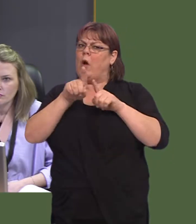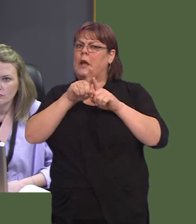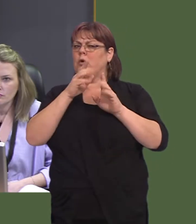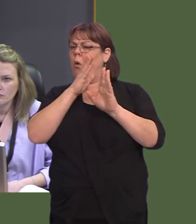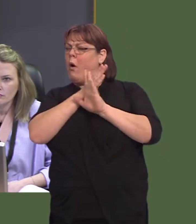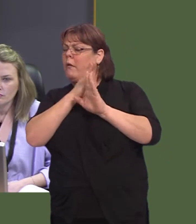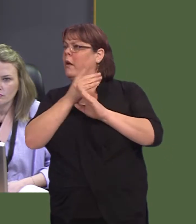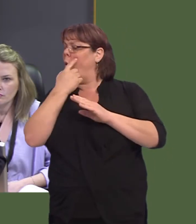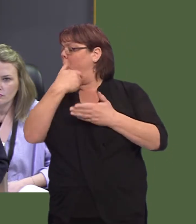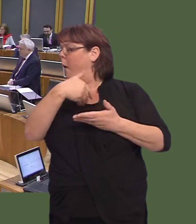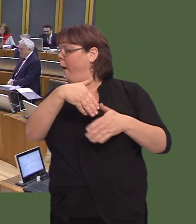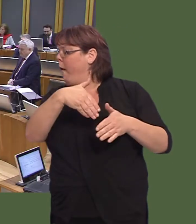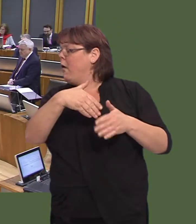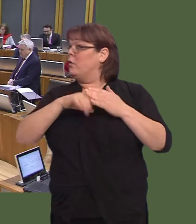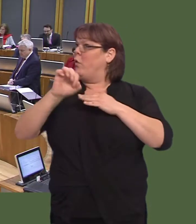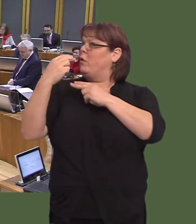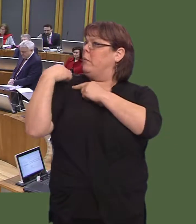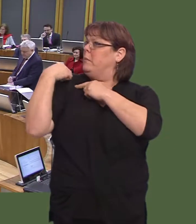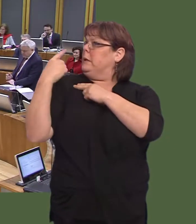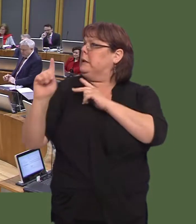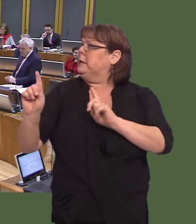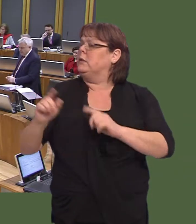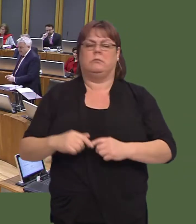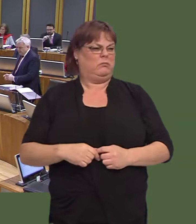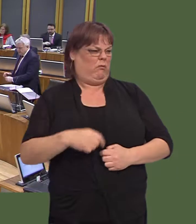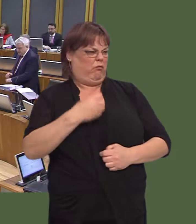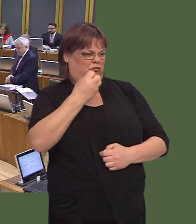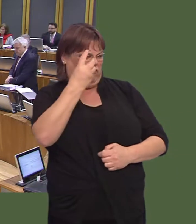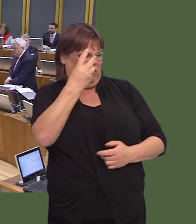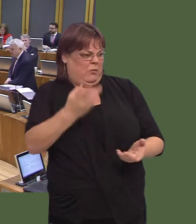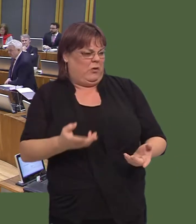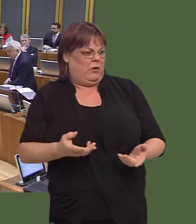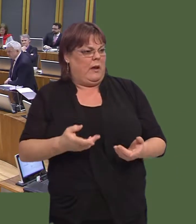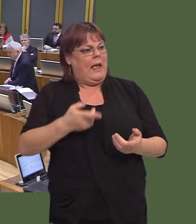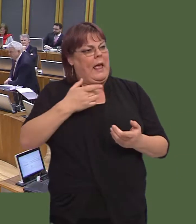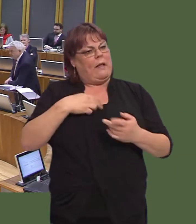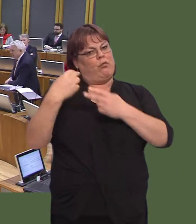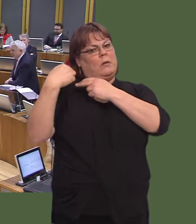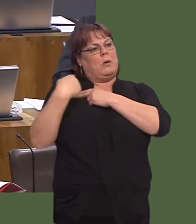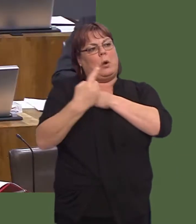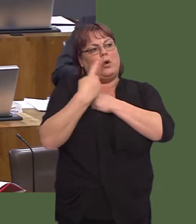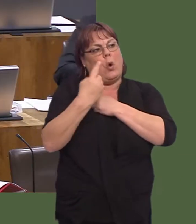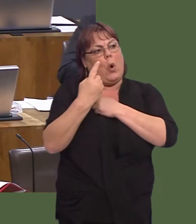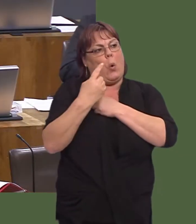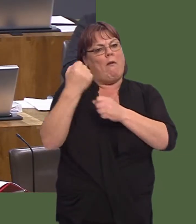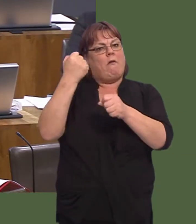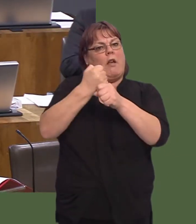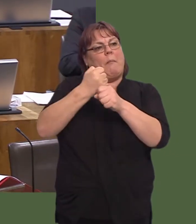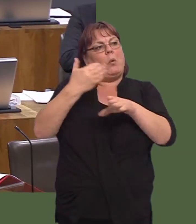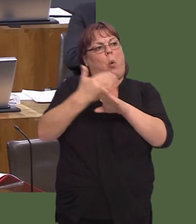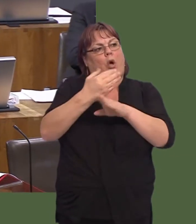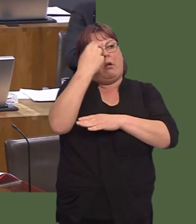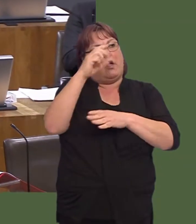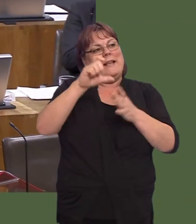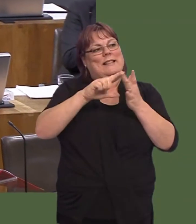or evade your responsibilities? No, of course not. That's nonsense. It's to do with this situation with senior civil servants. I'm not responsible for senior